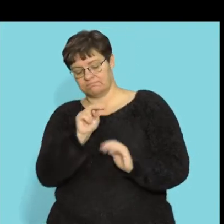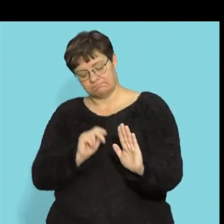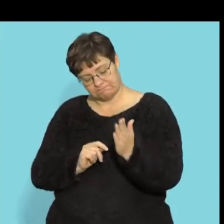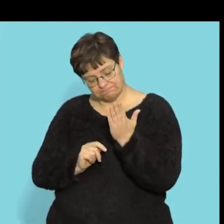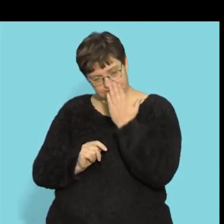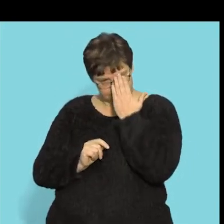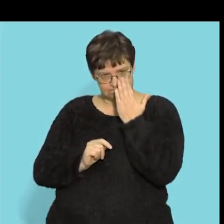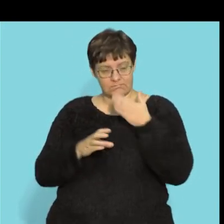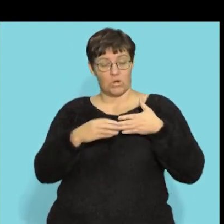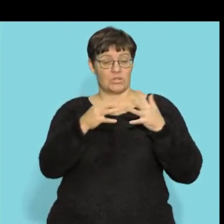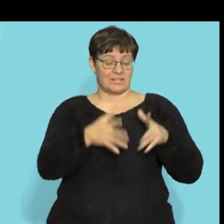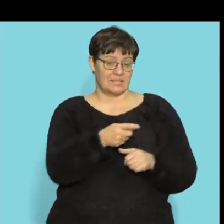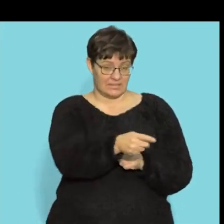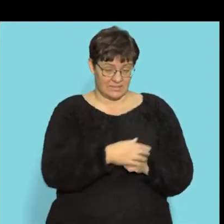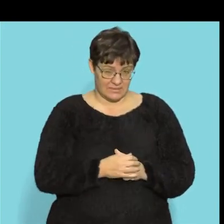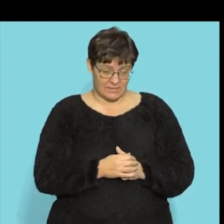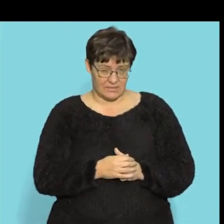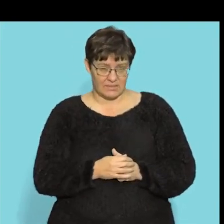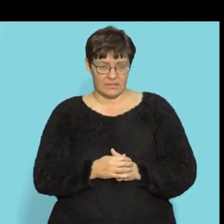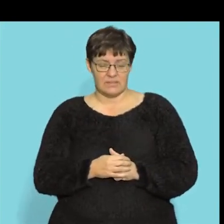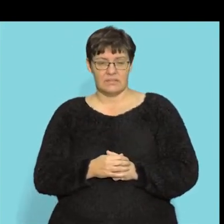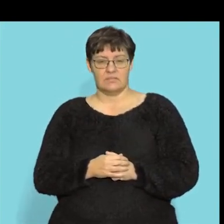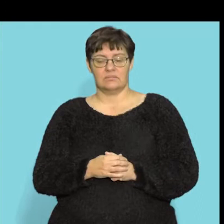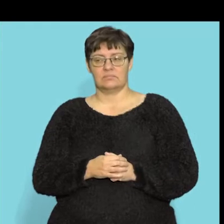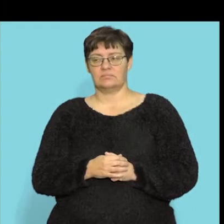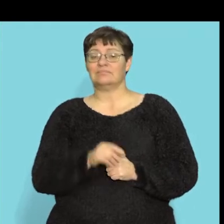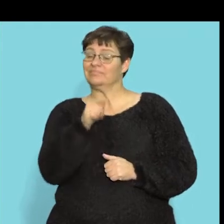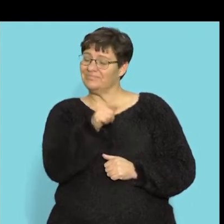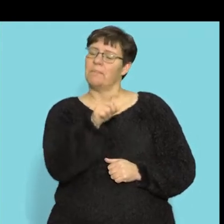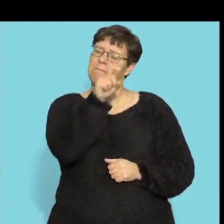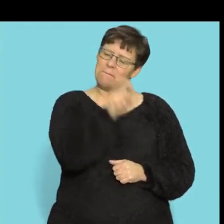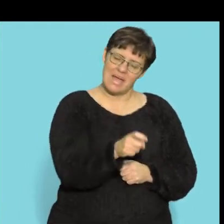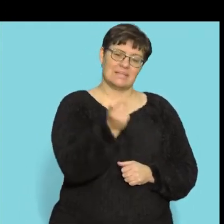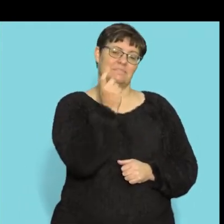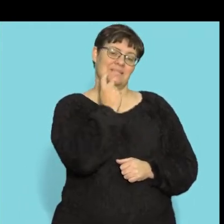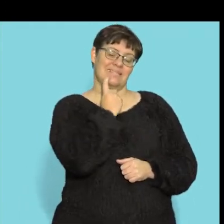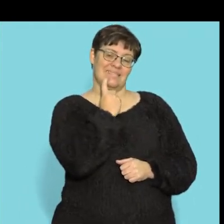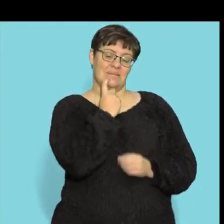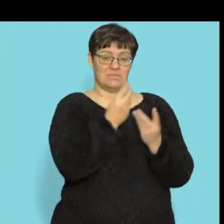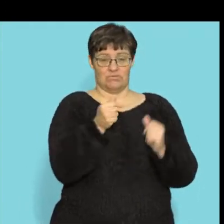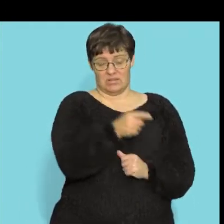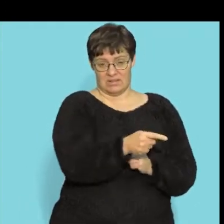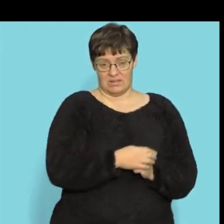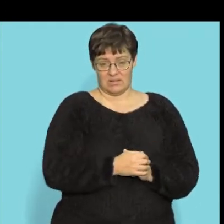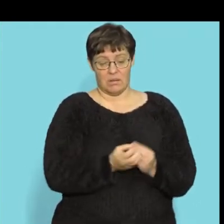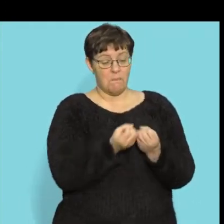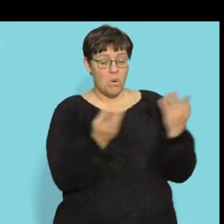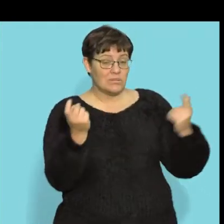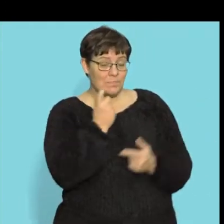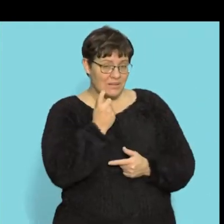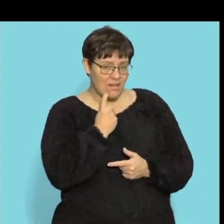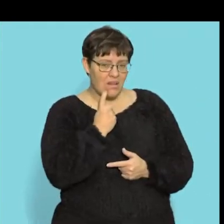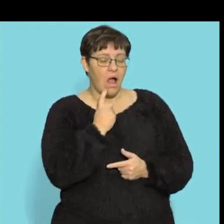this actually must be a metallic material, because most metals are actually good conductors, and